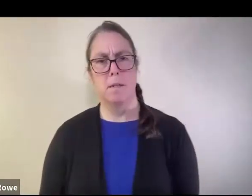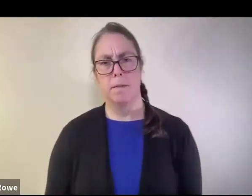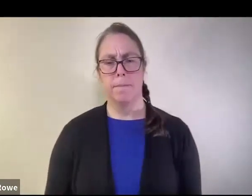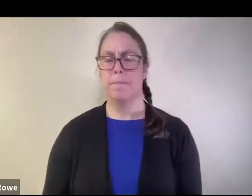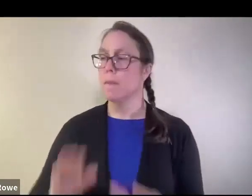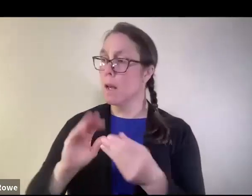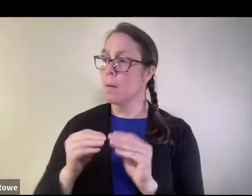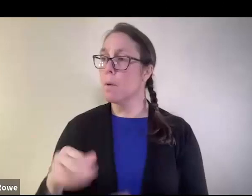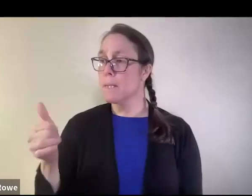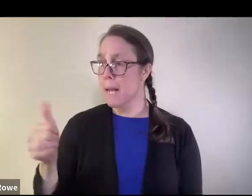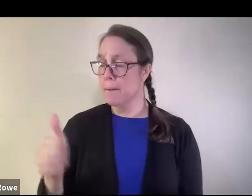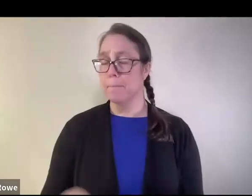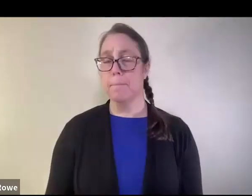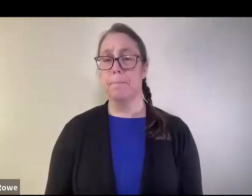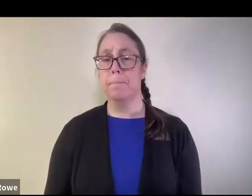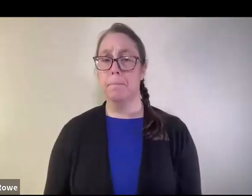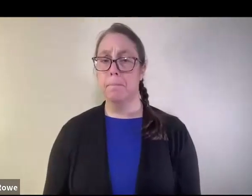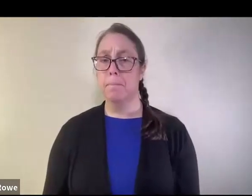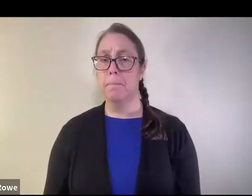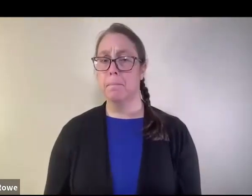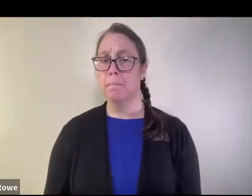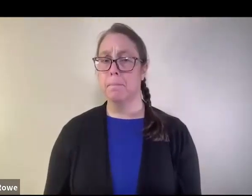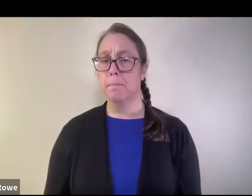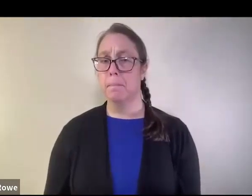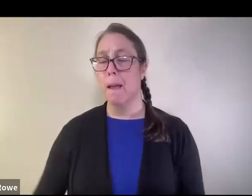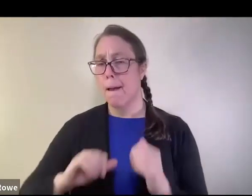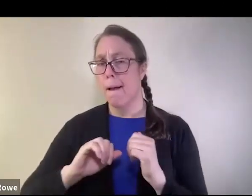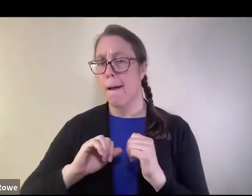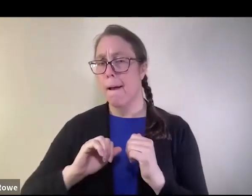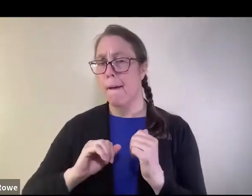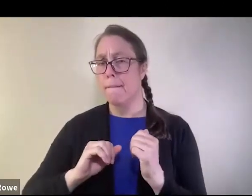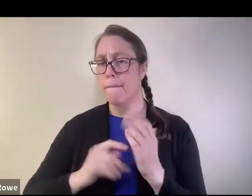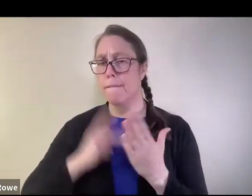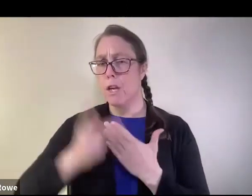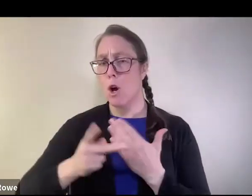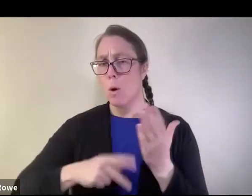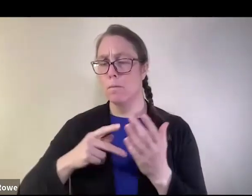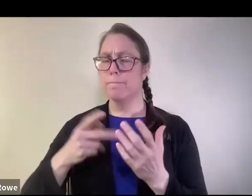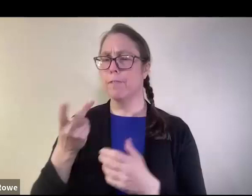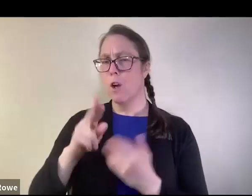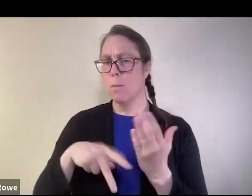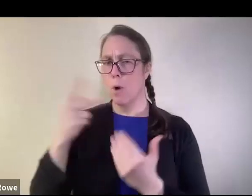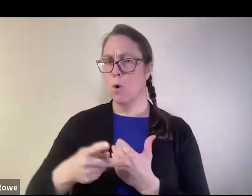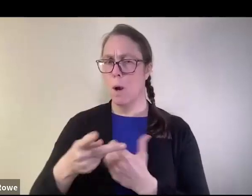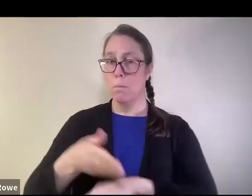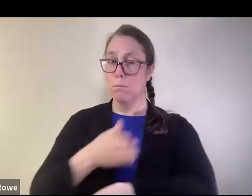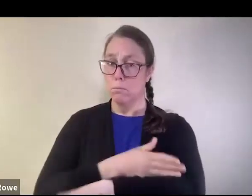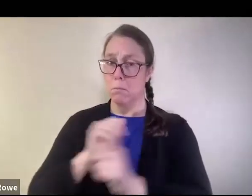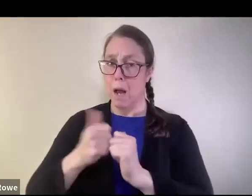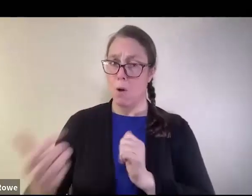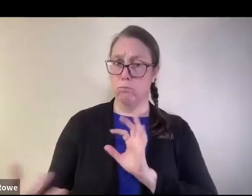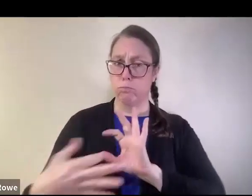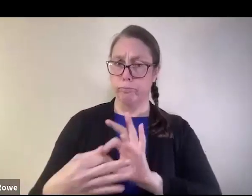Question 10, how can the VR program improve the way that it engages